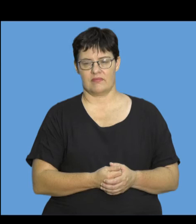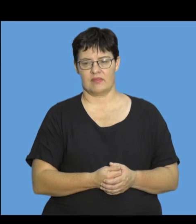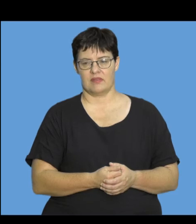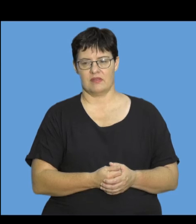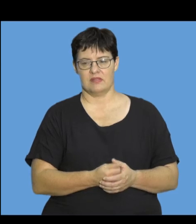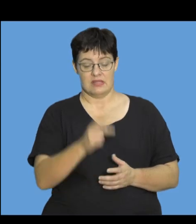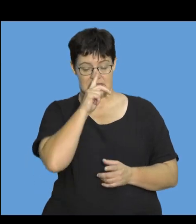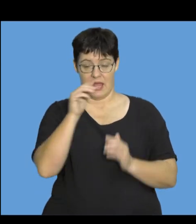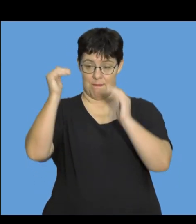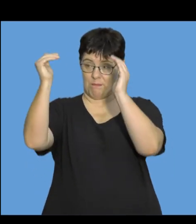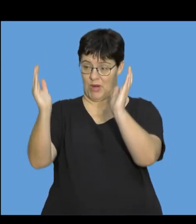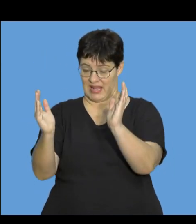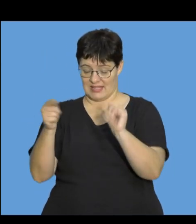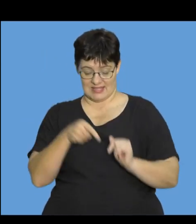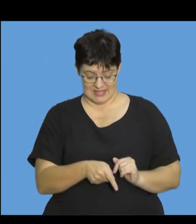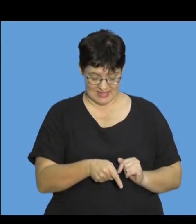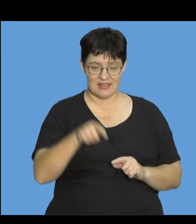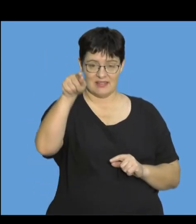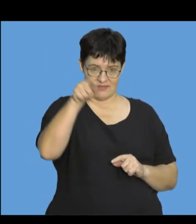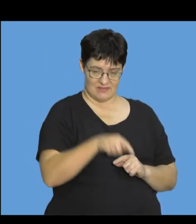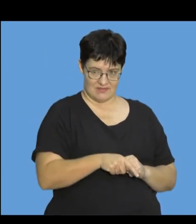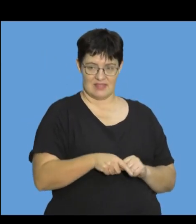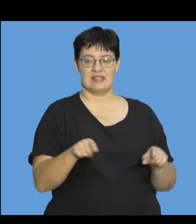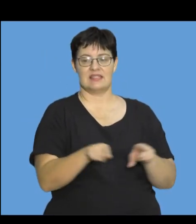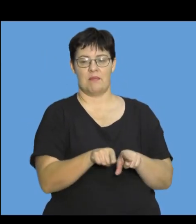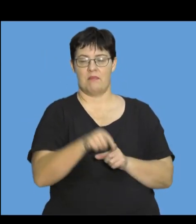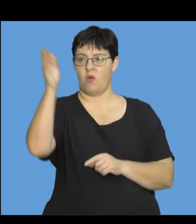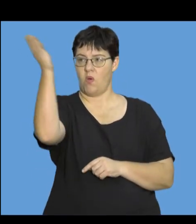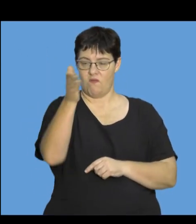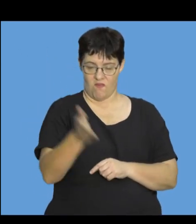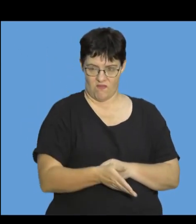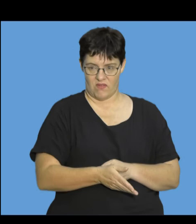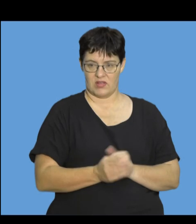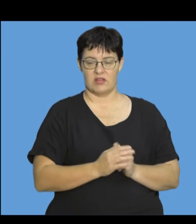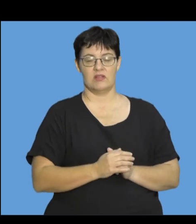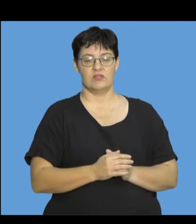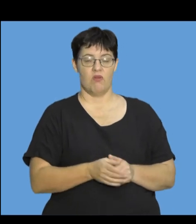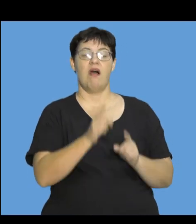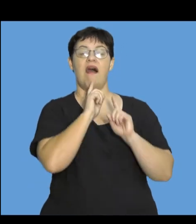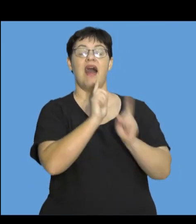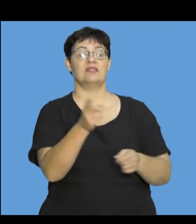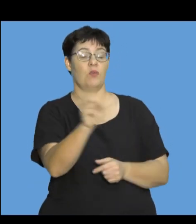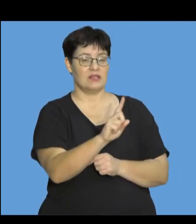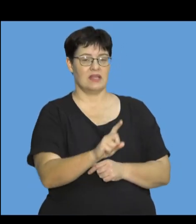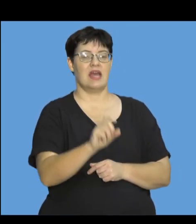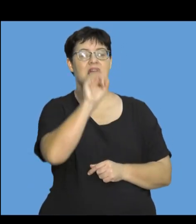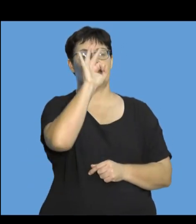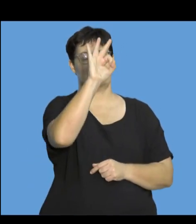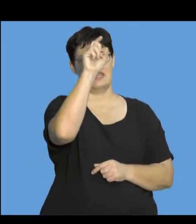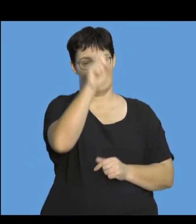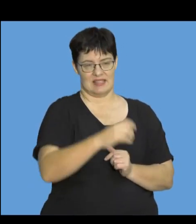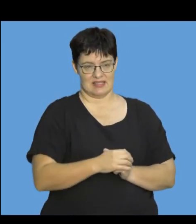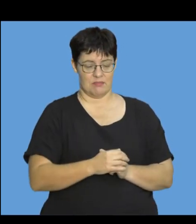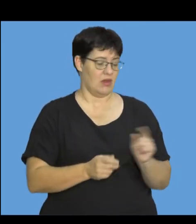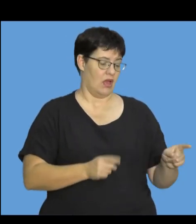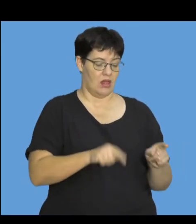3 to the exponent of x, you can see what is inside the bracket and what is at the top is what is the same, and that's what you